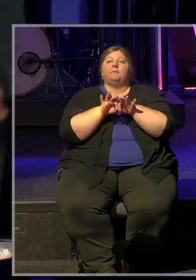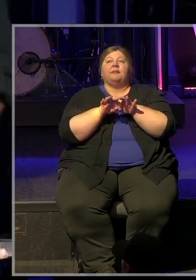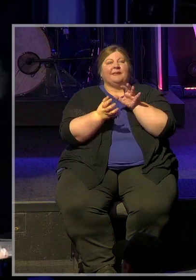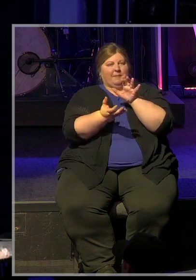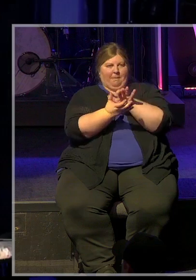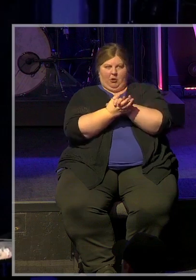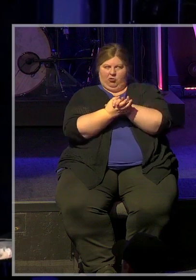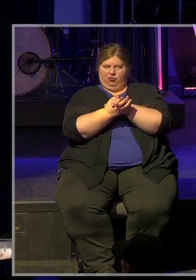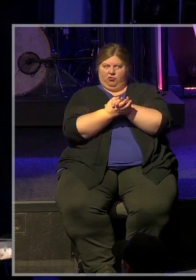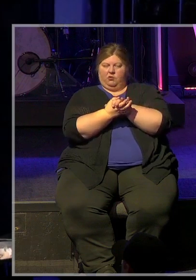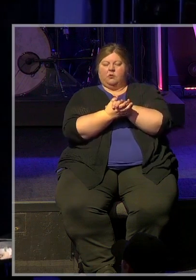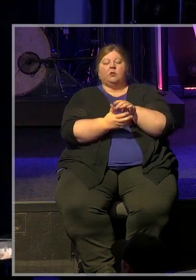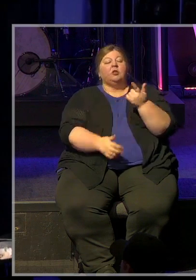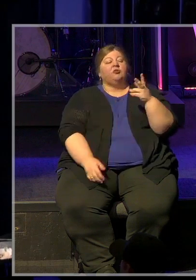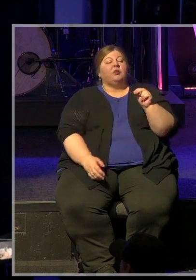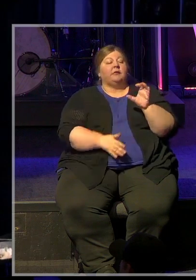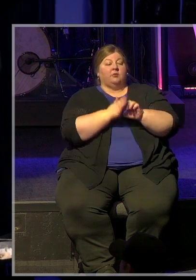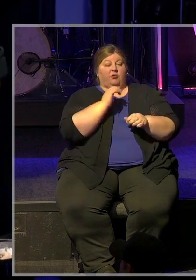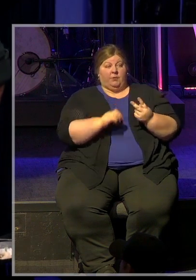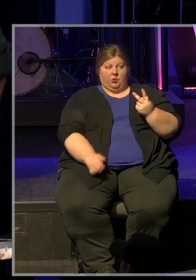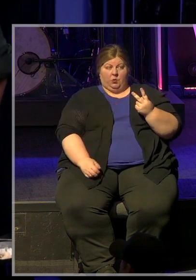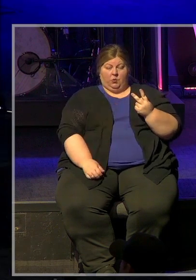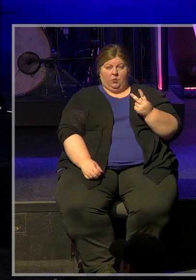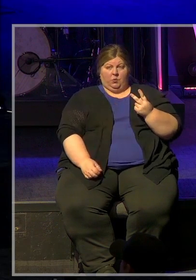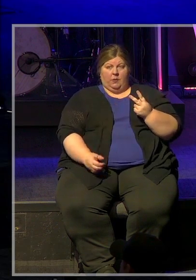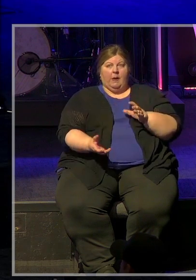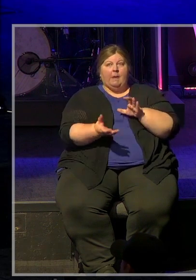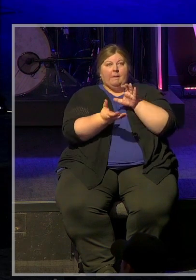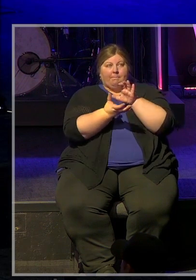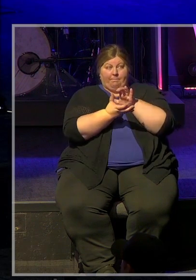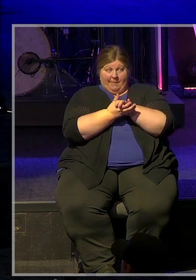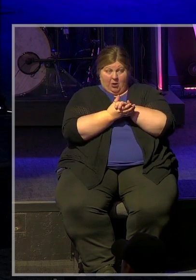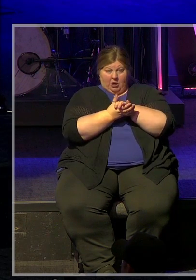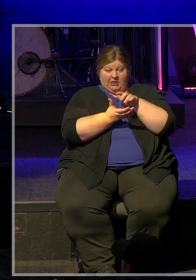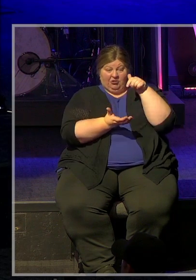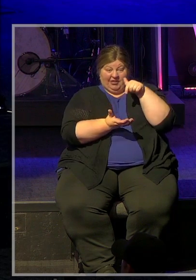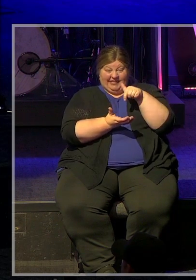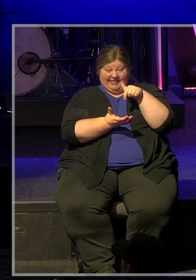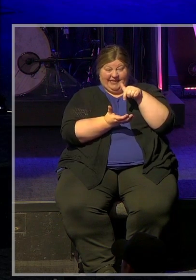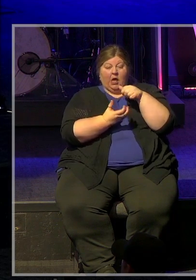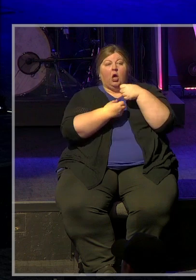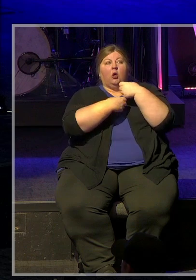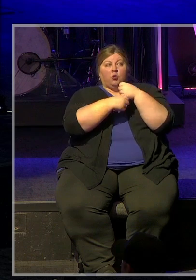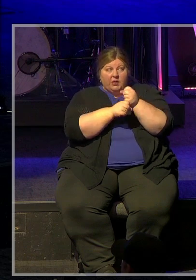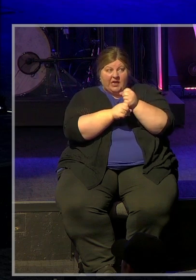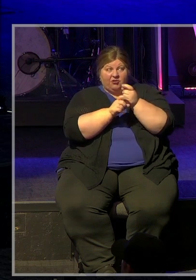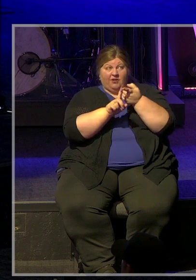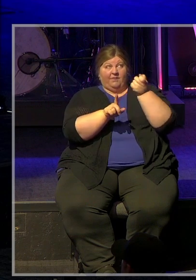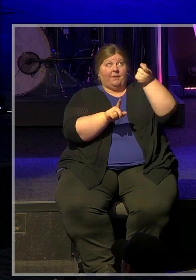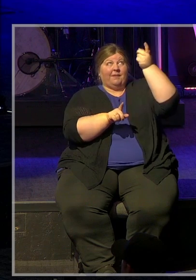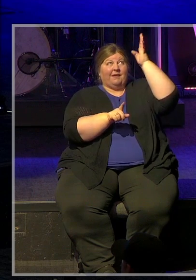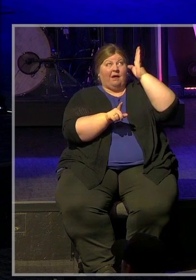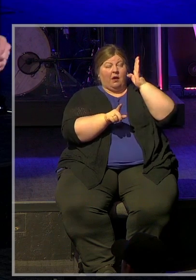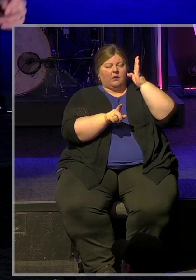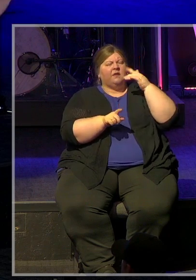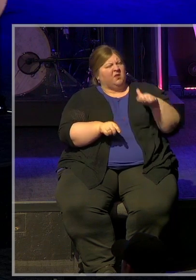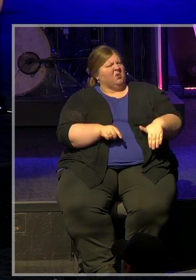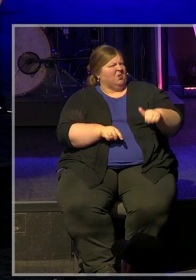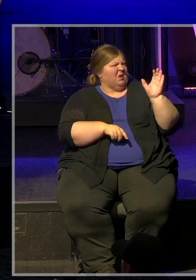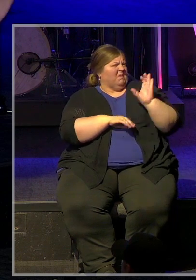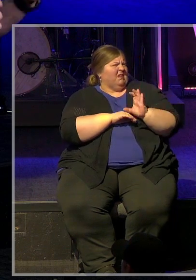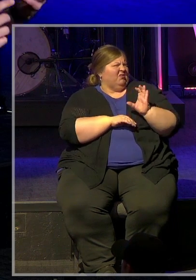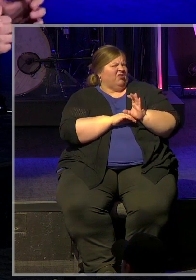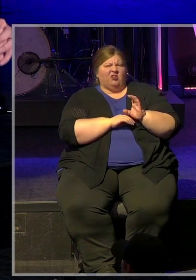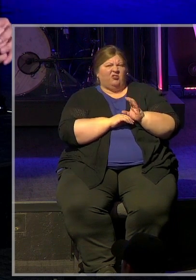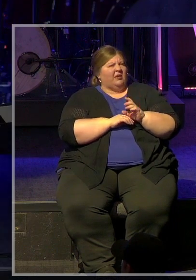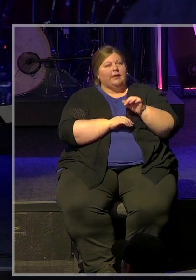this is so important. Genesis chapter 2. Marriage is a creation of God. This, if you grew up in church, this was not on